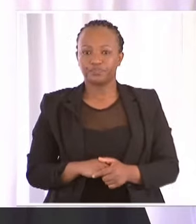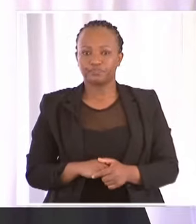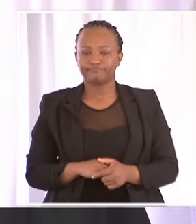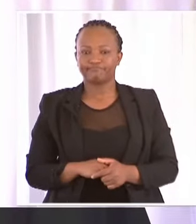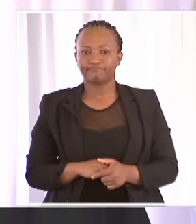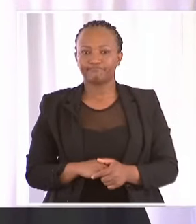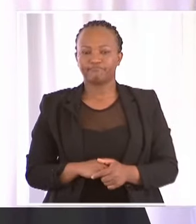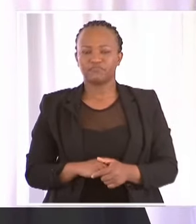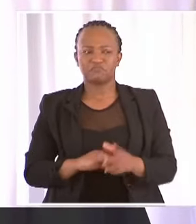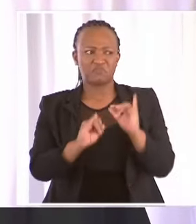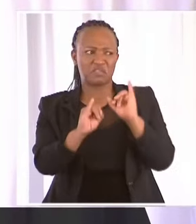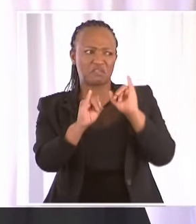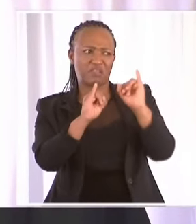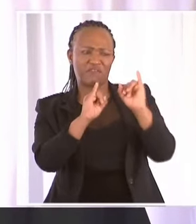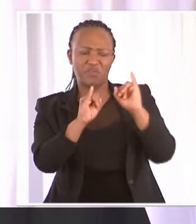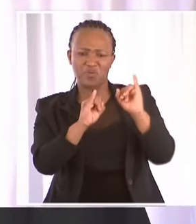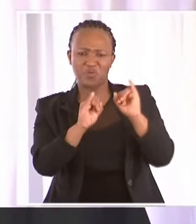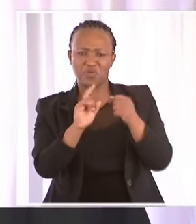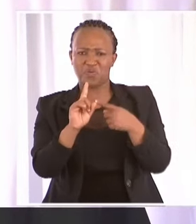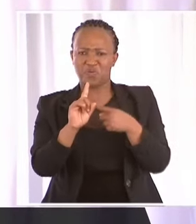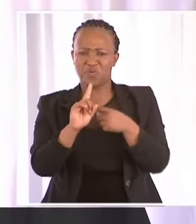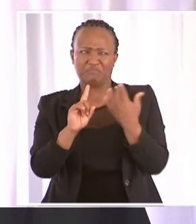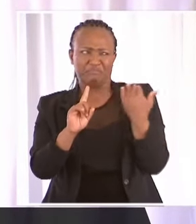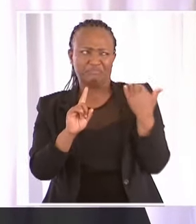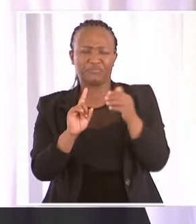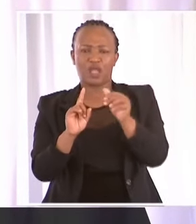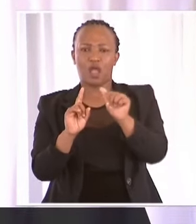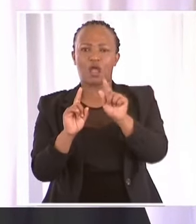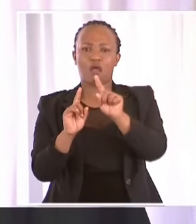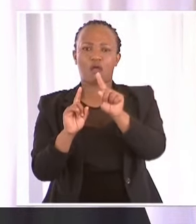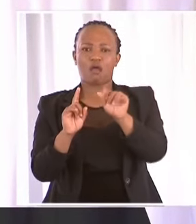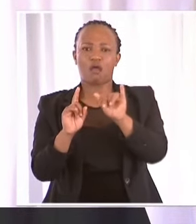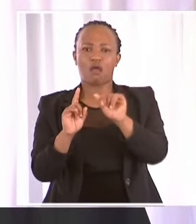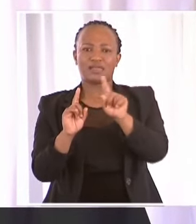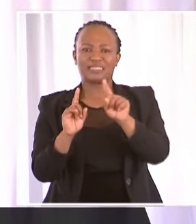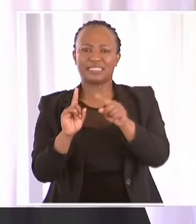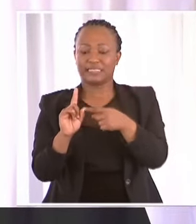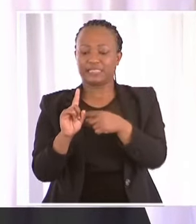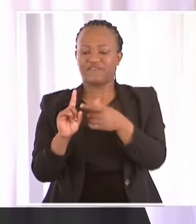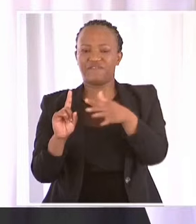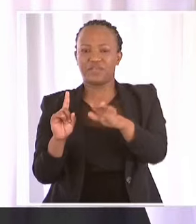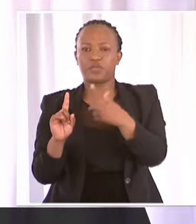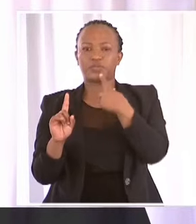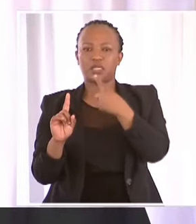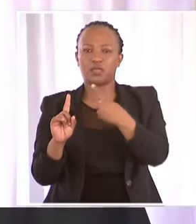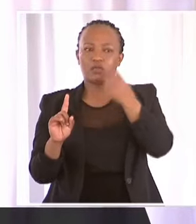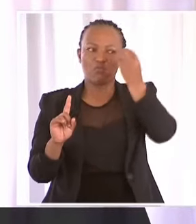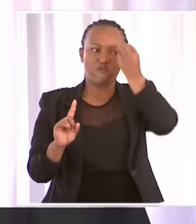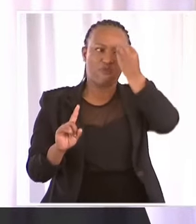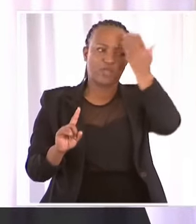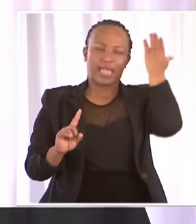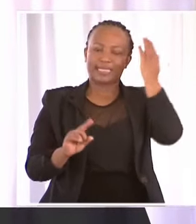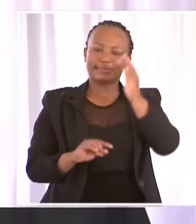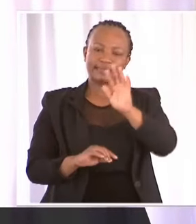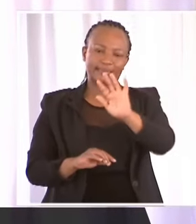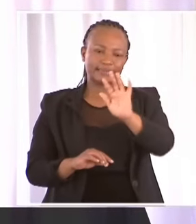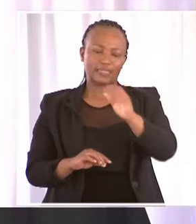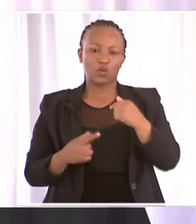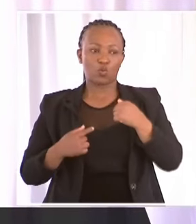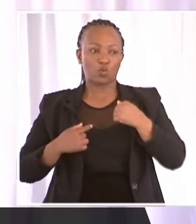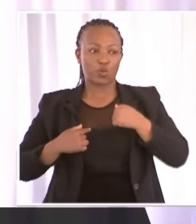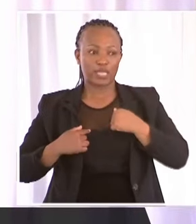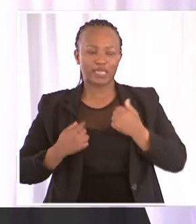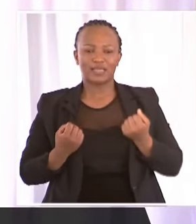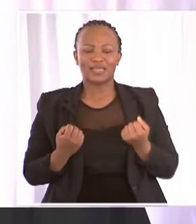In one interview, Comrade Aziz said, "We dare not forget that we are servants of